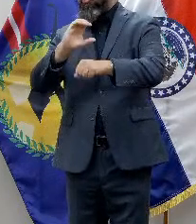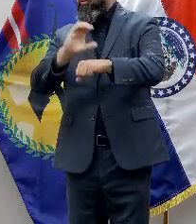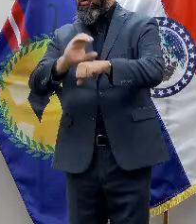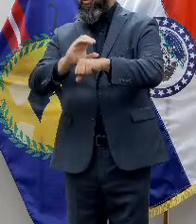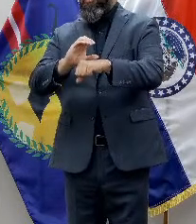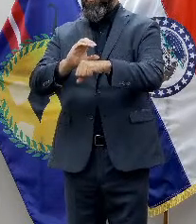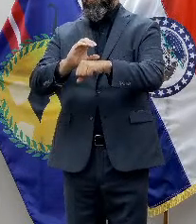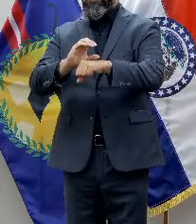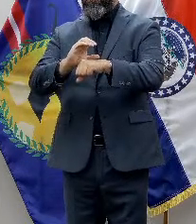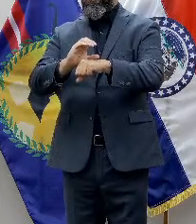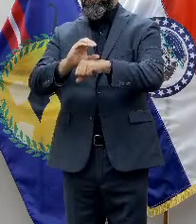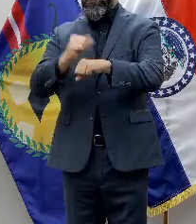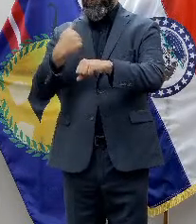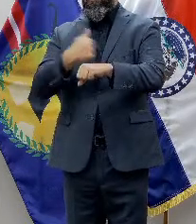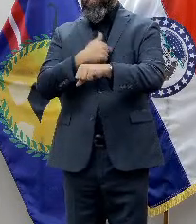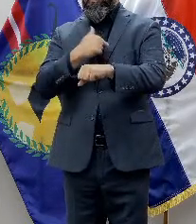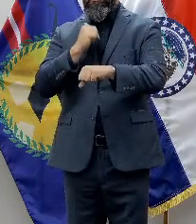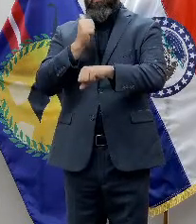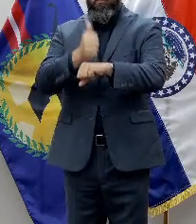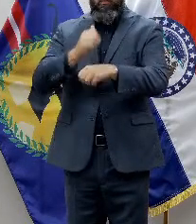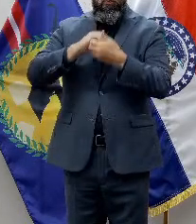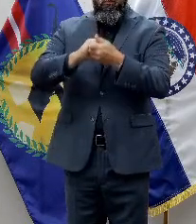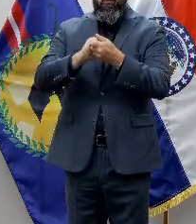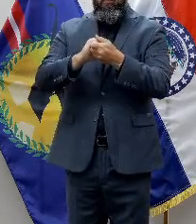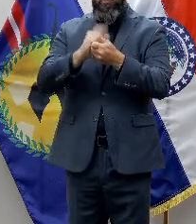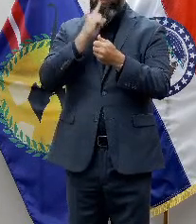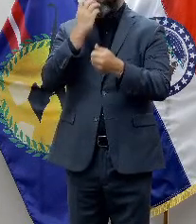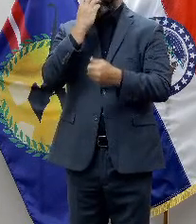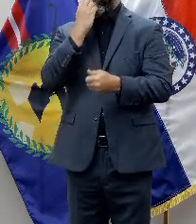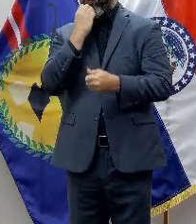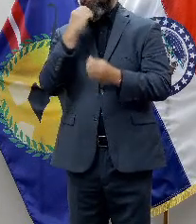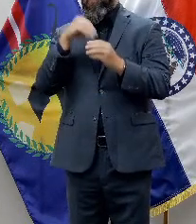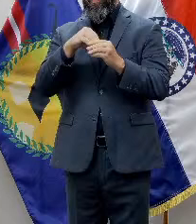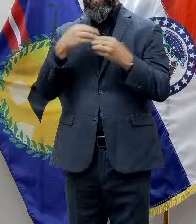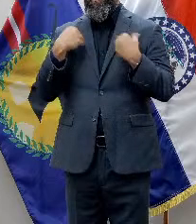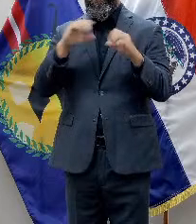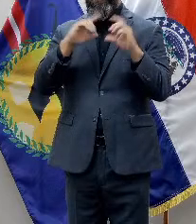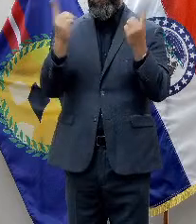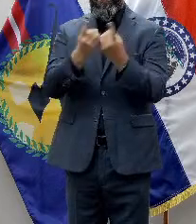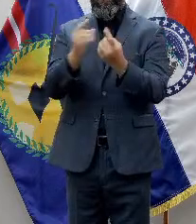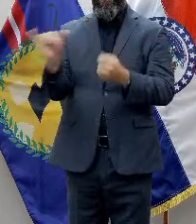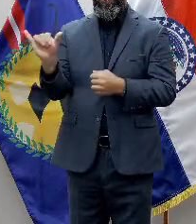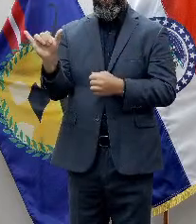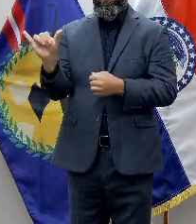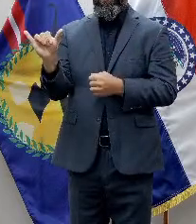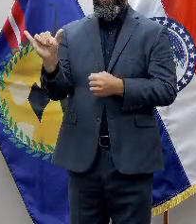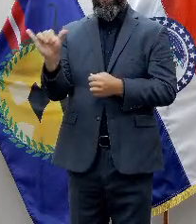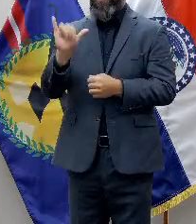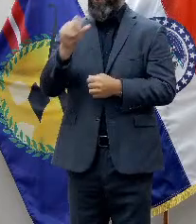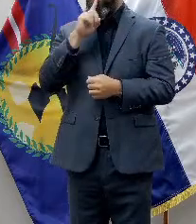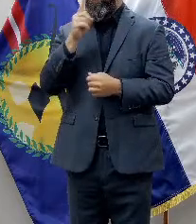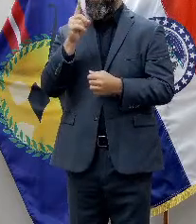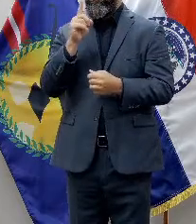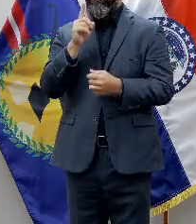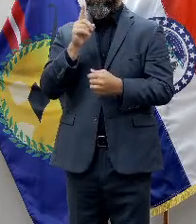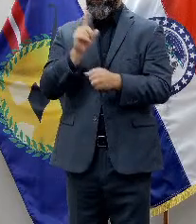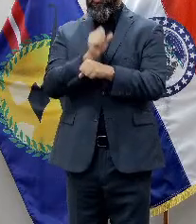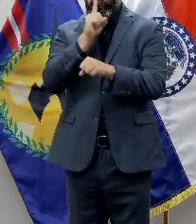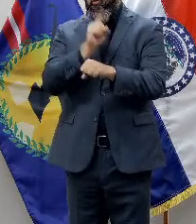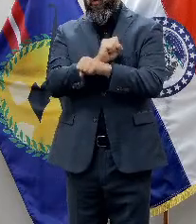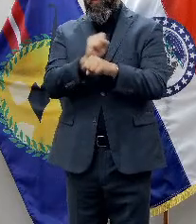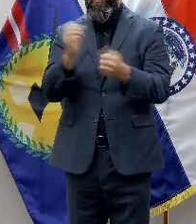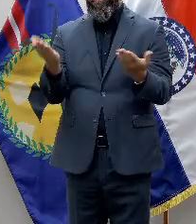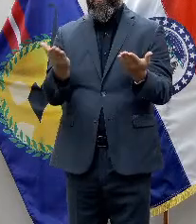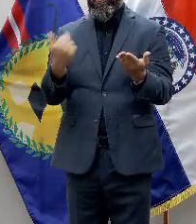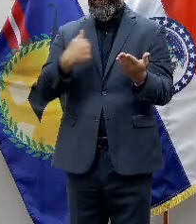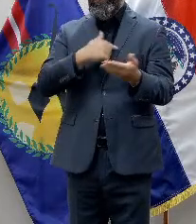has been something that we have really valued in the health department before in a wide variety of topics, and that's certainly true here. We have